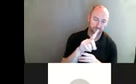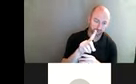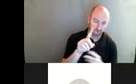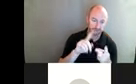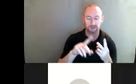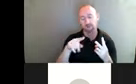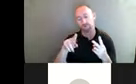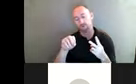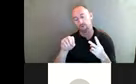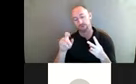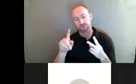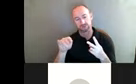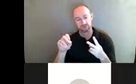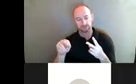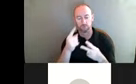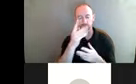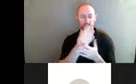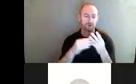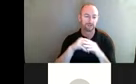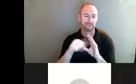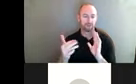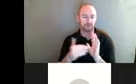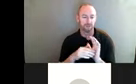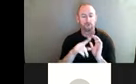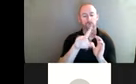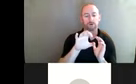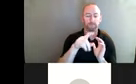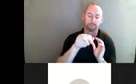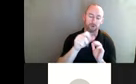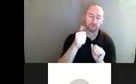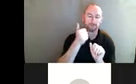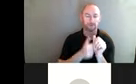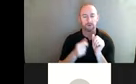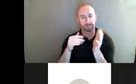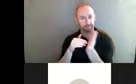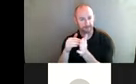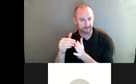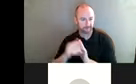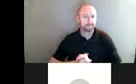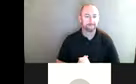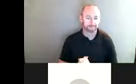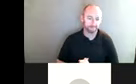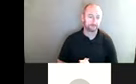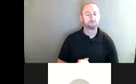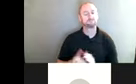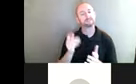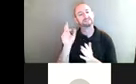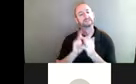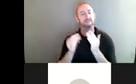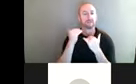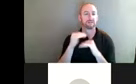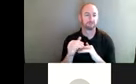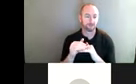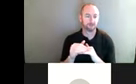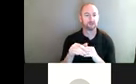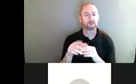than one part in 10,000. That's 100 parts per million. And it was designed to limit for the design